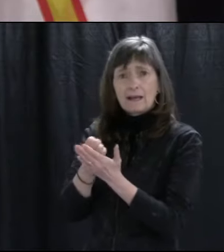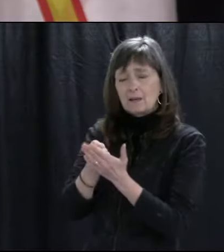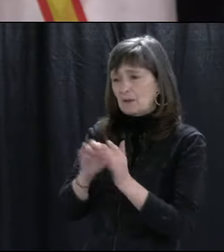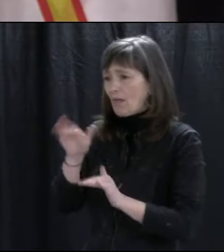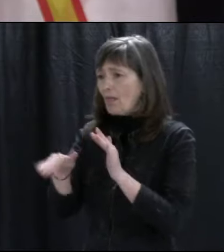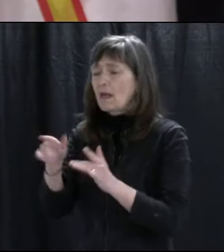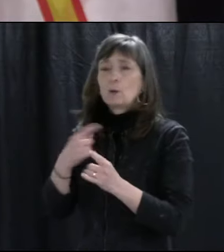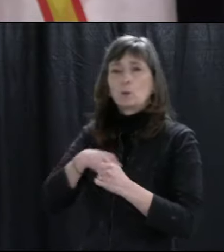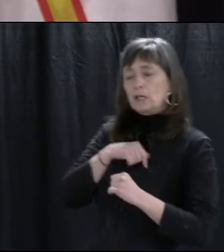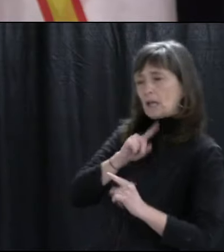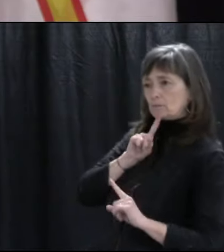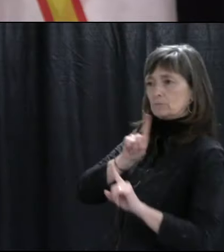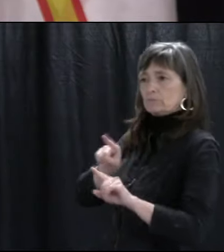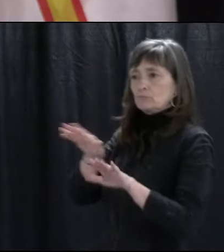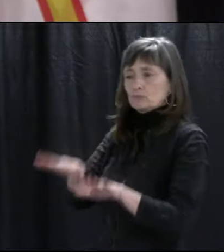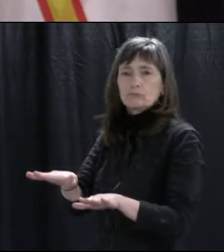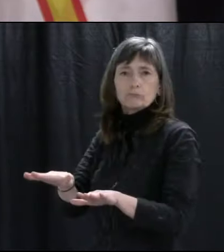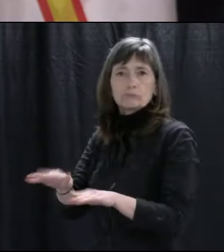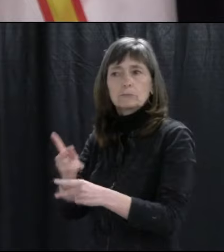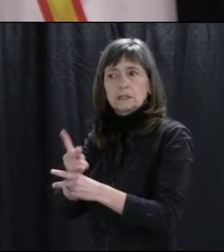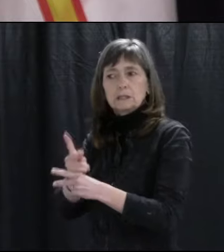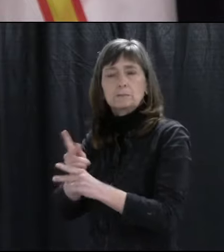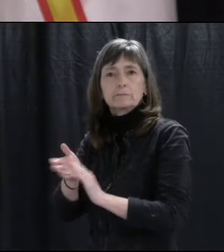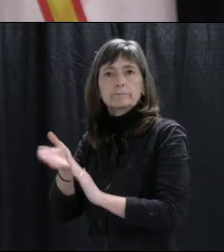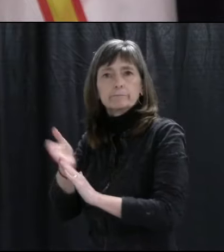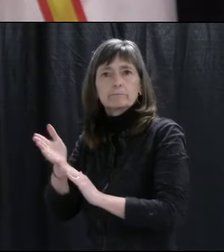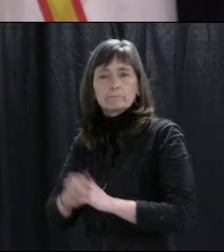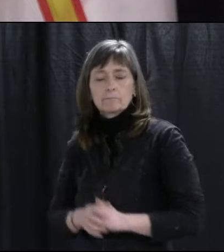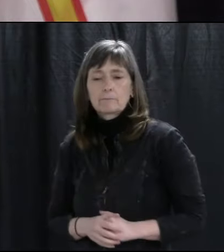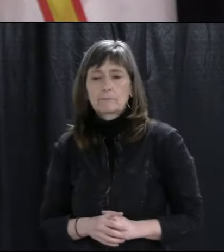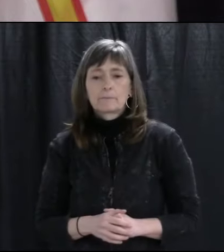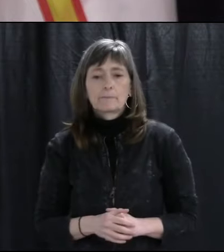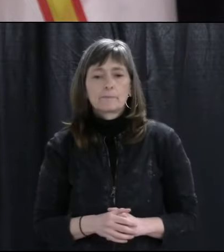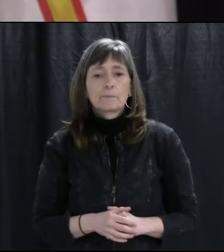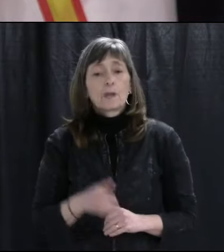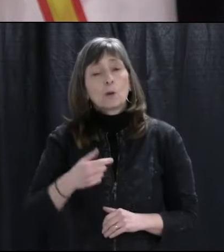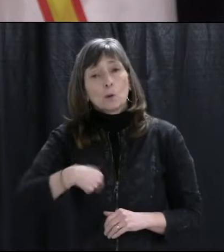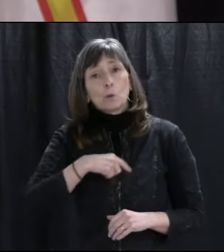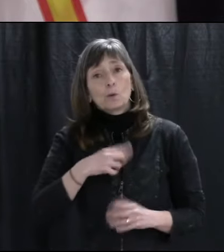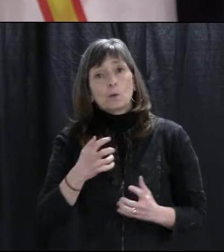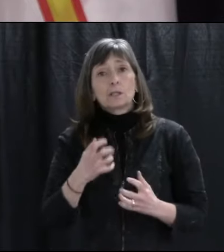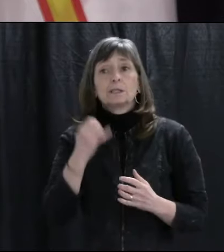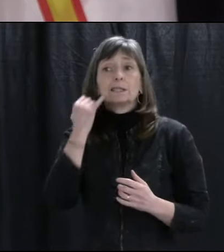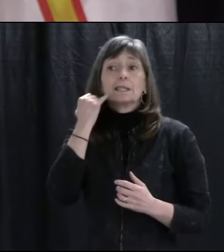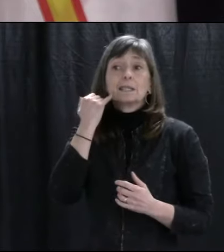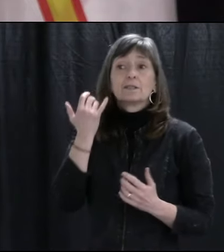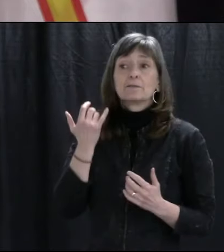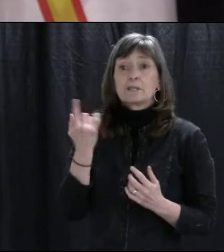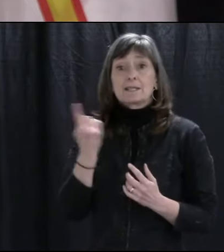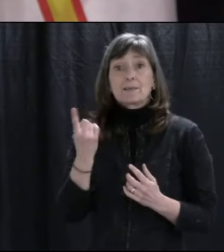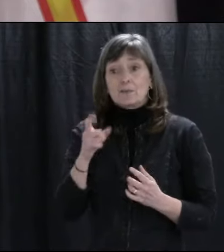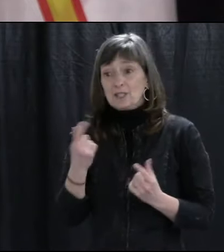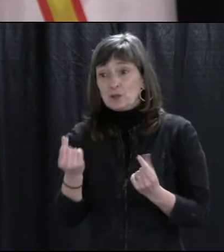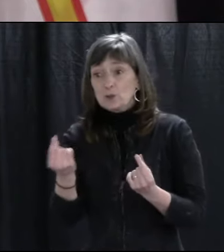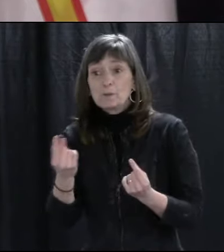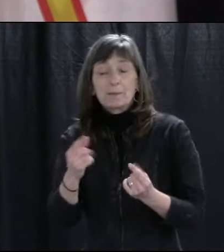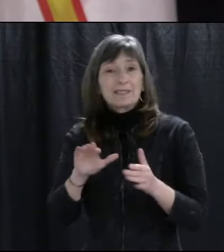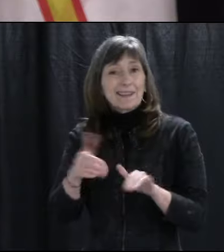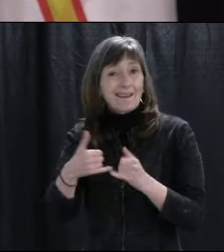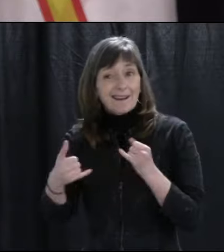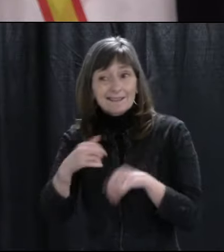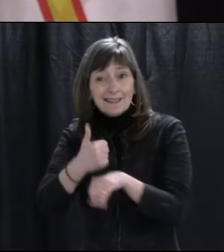province. We are looking to put in place temporary variation of deadlines when an activity needs to be done. This could be something